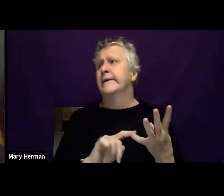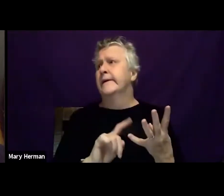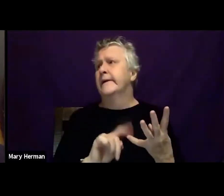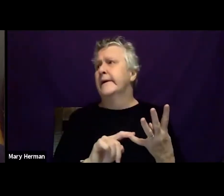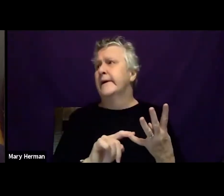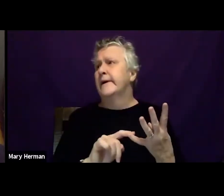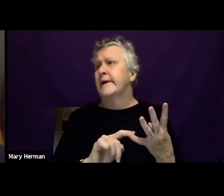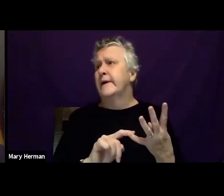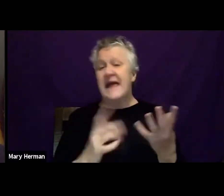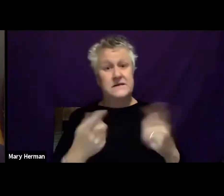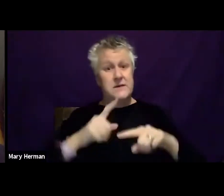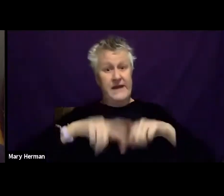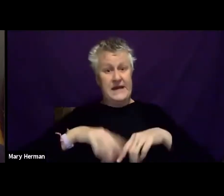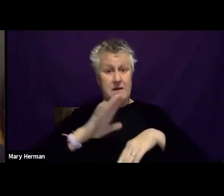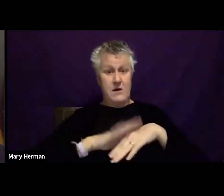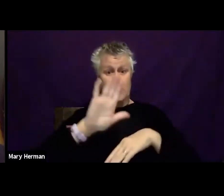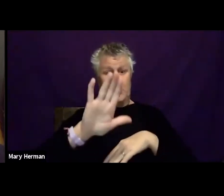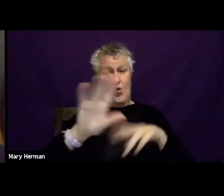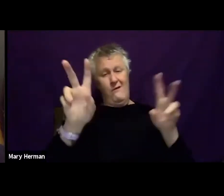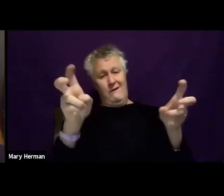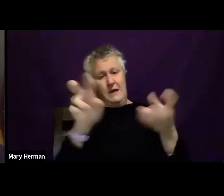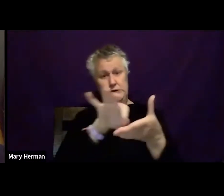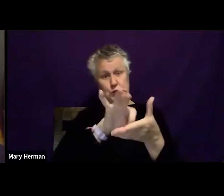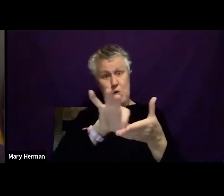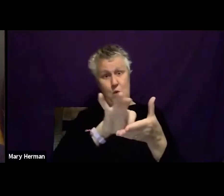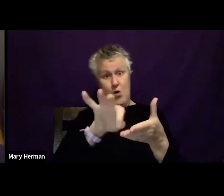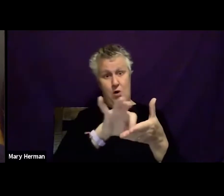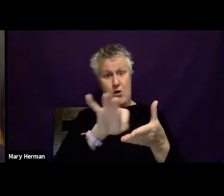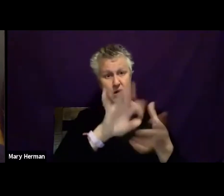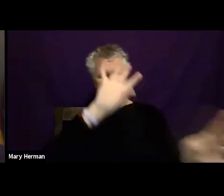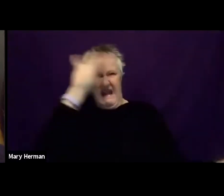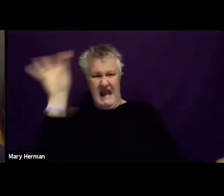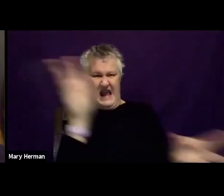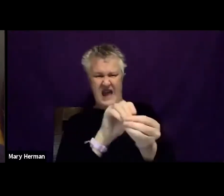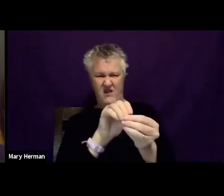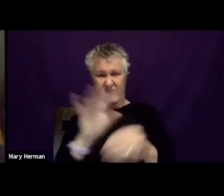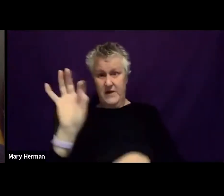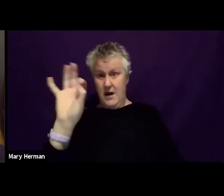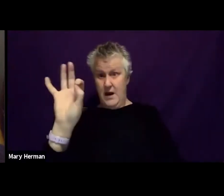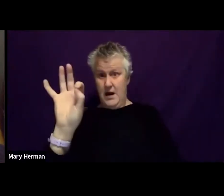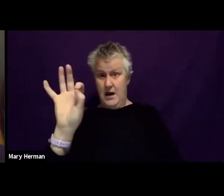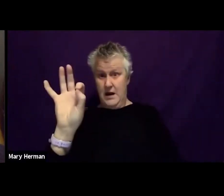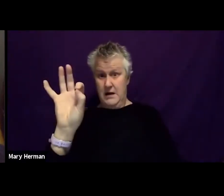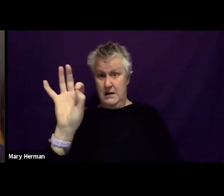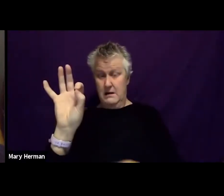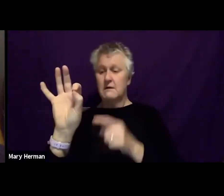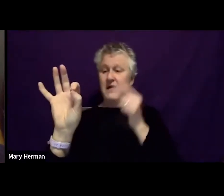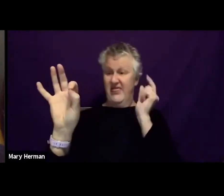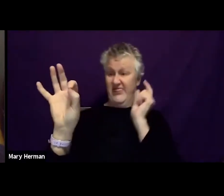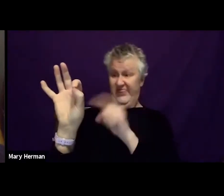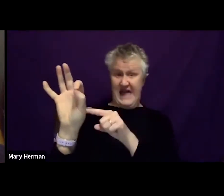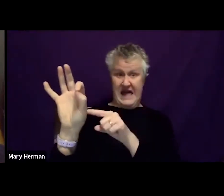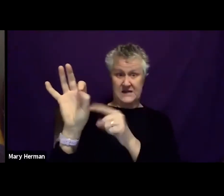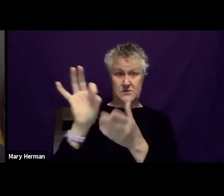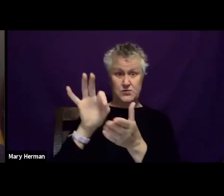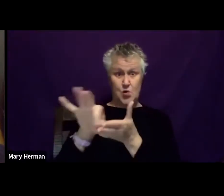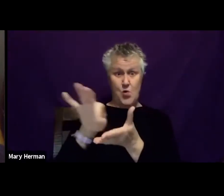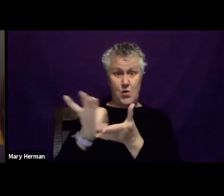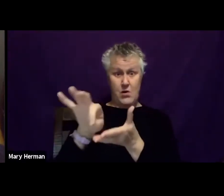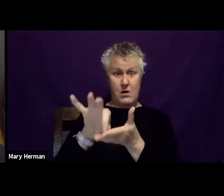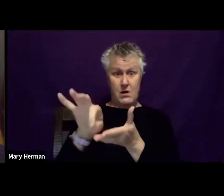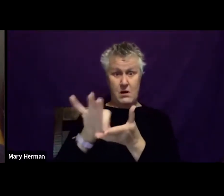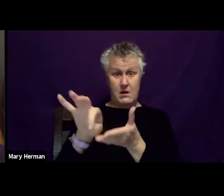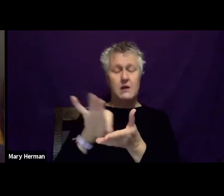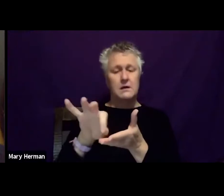they were going to give you a score out of 9, and that would determine whether or not you got a ventilator. Oh my goodness. So that